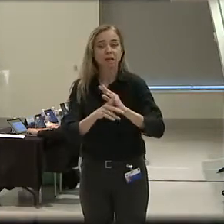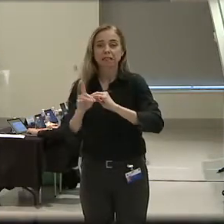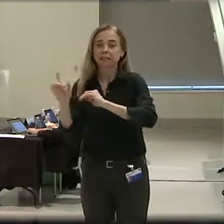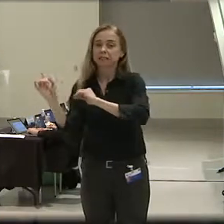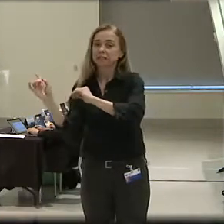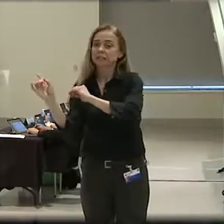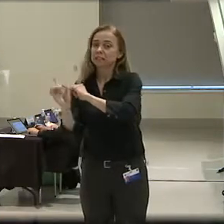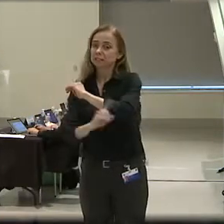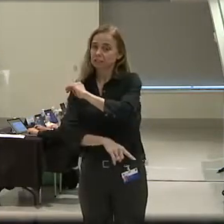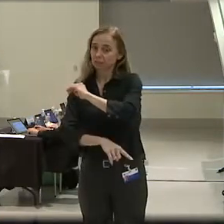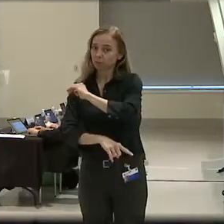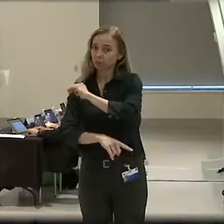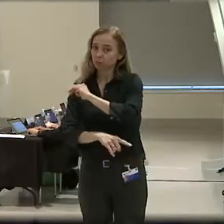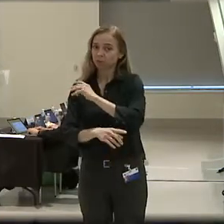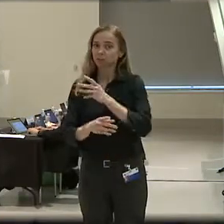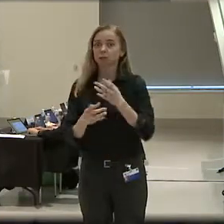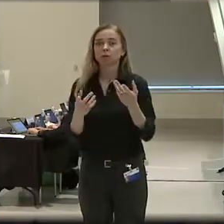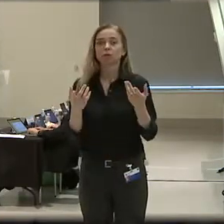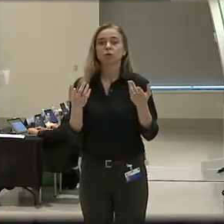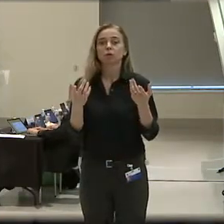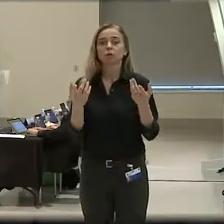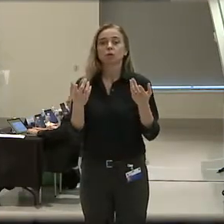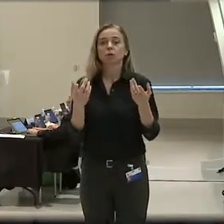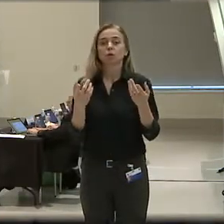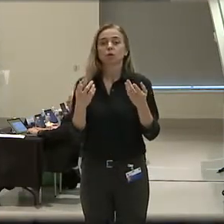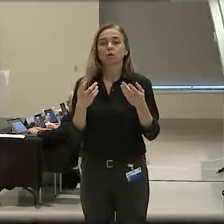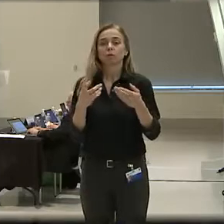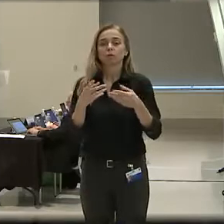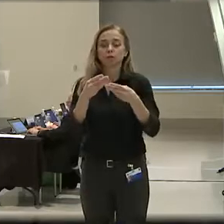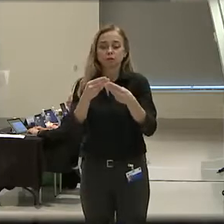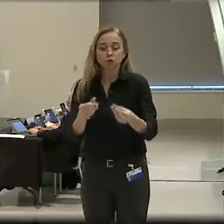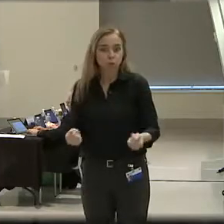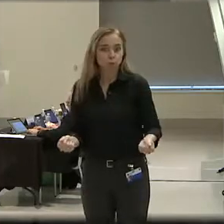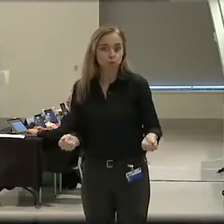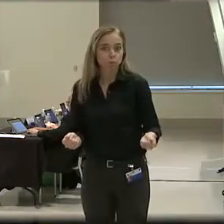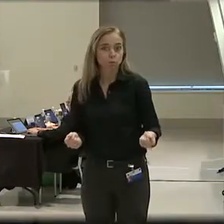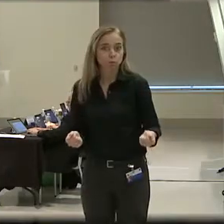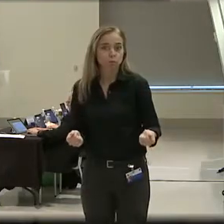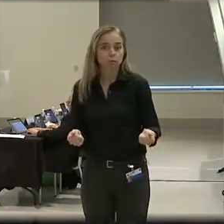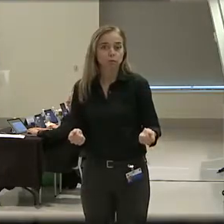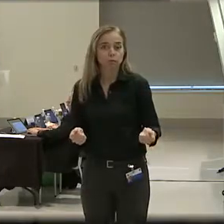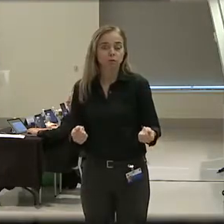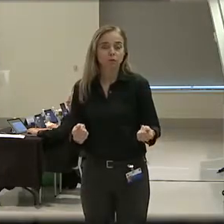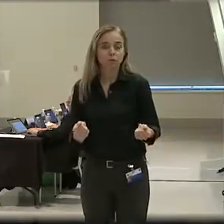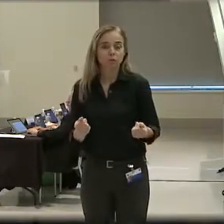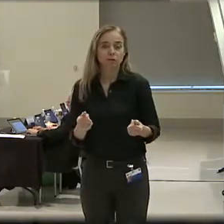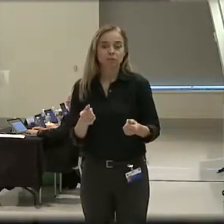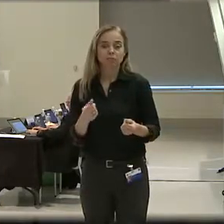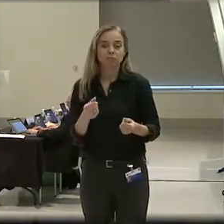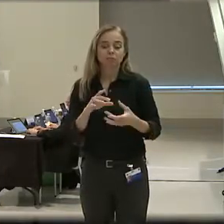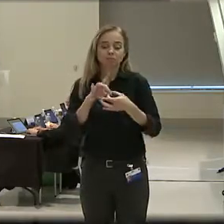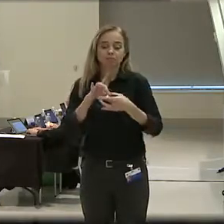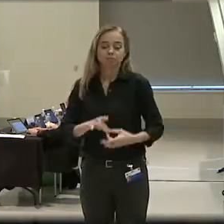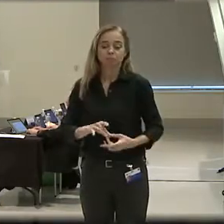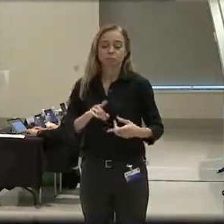attached to that, what the remedy for that is under the authority of the chief of